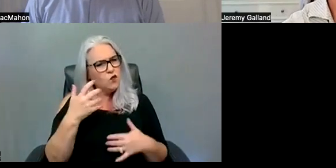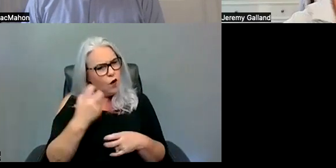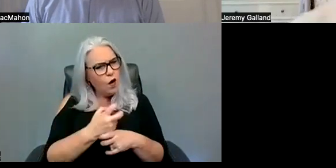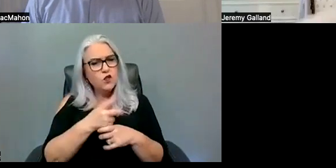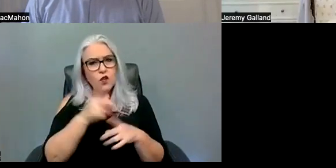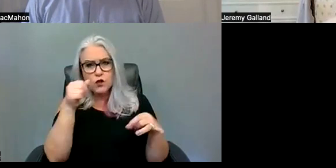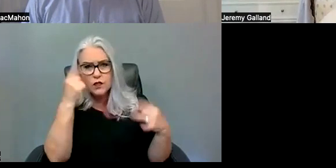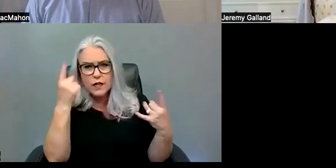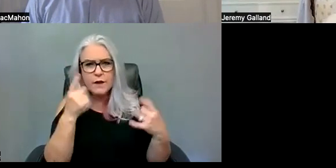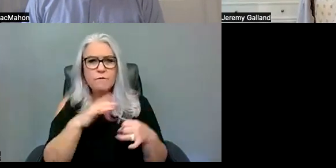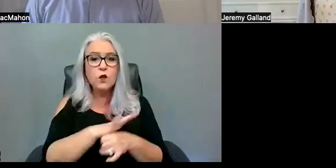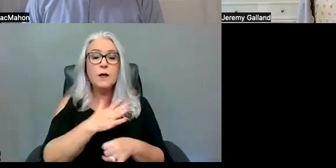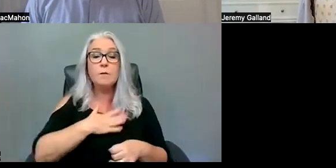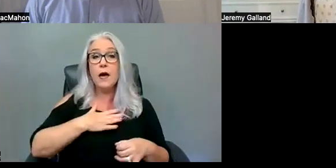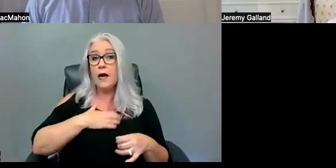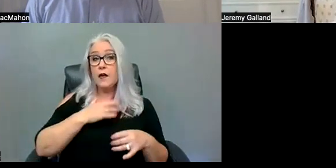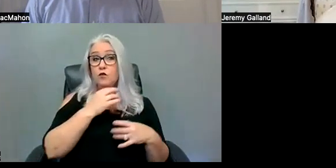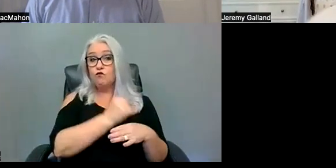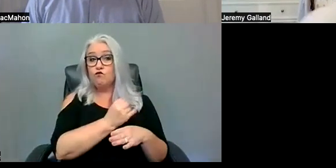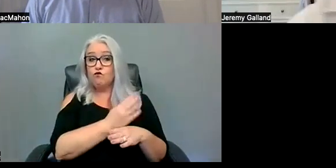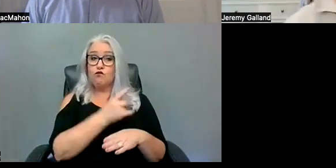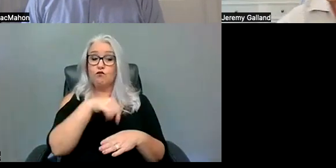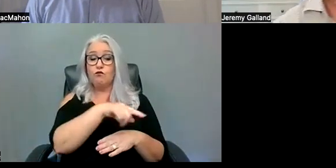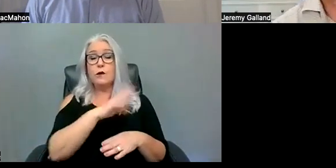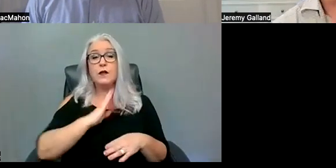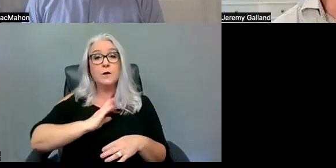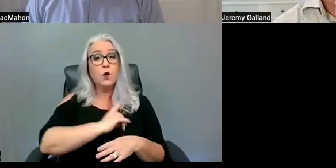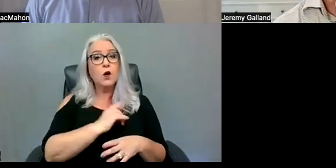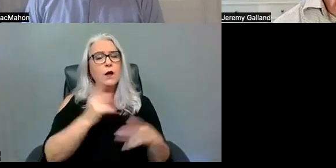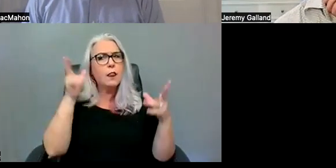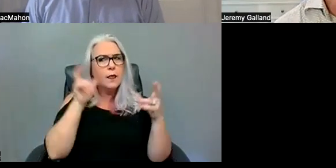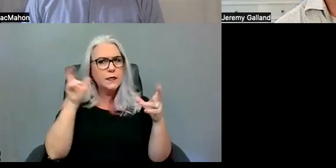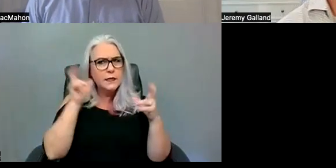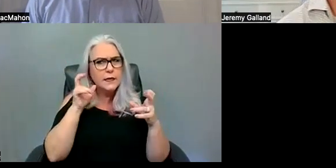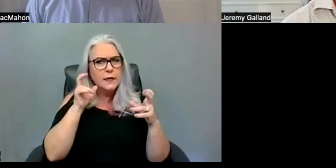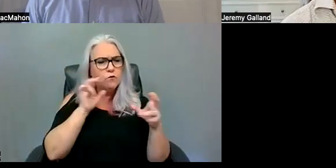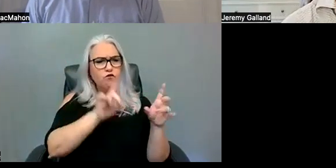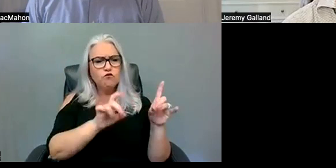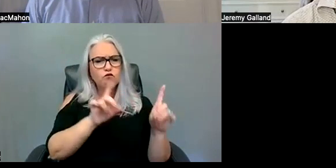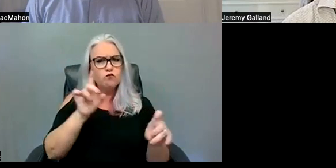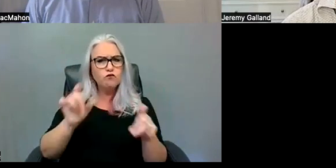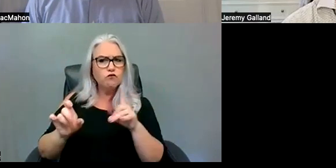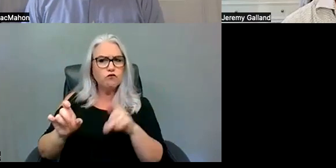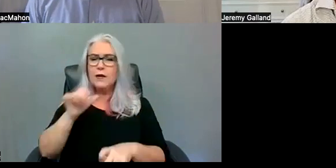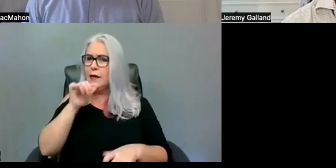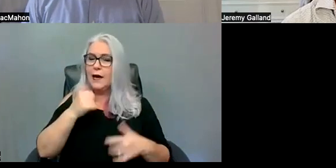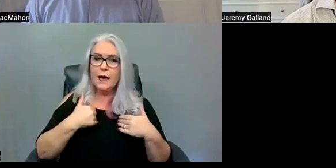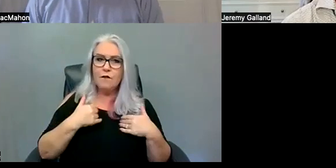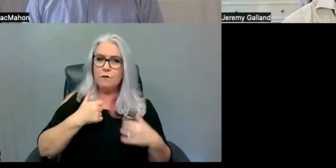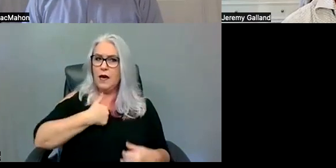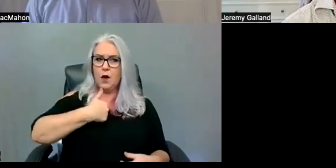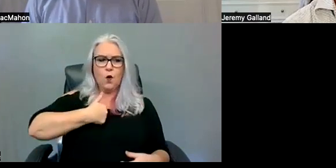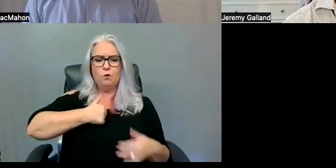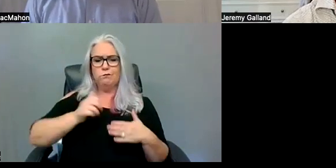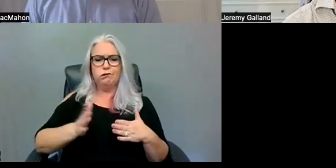the board. Your role on the board is to listen, to ask questions, to not have a personal agenda, and to